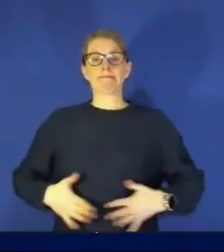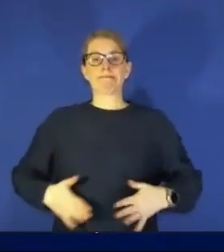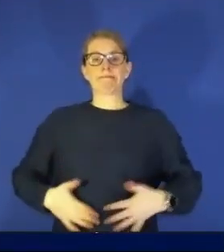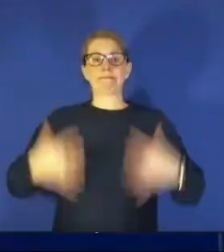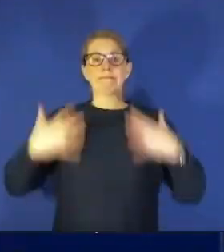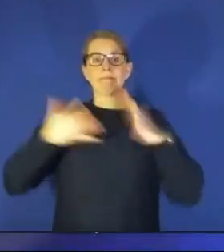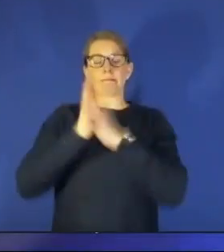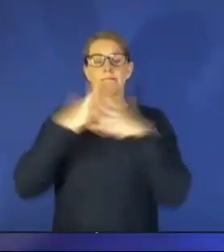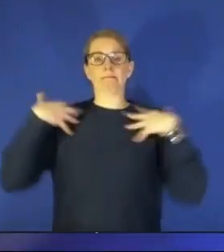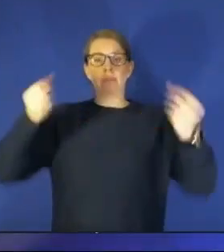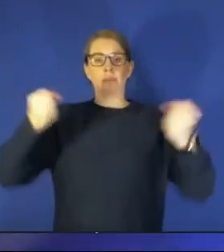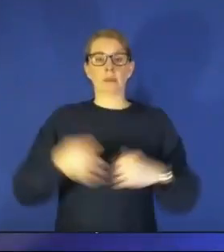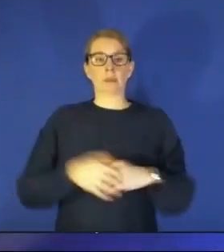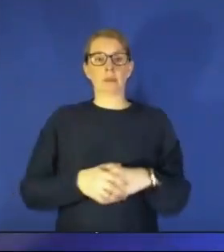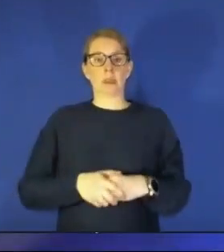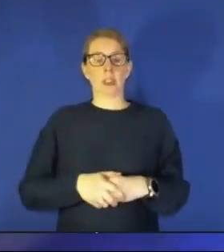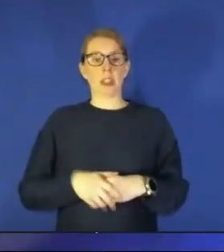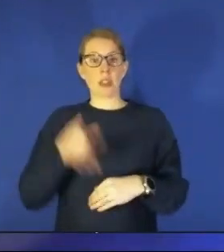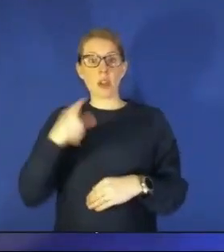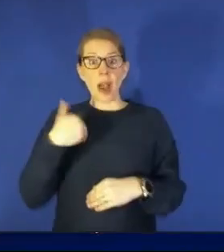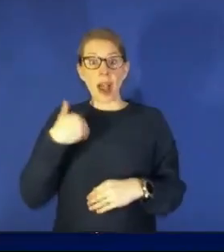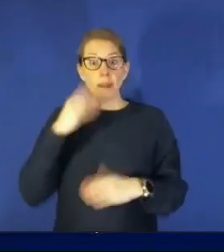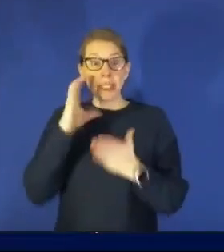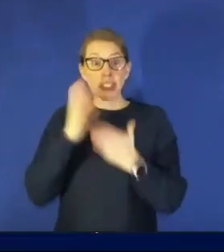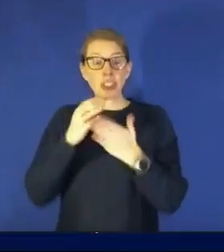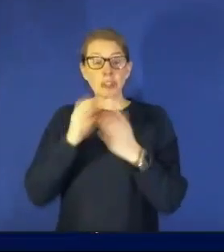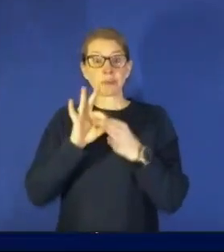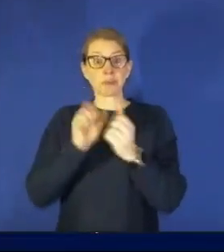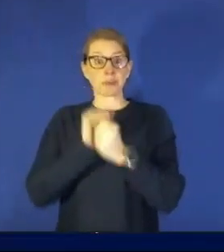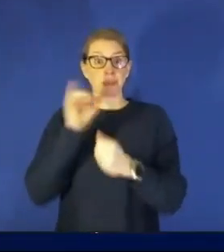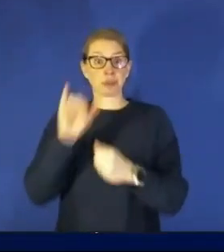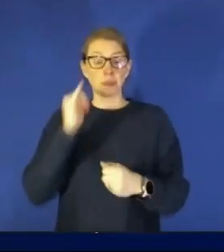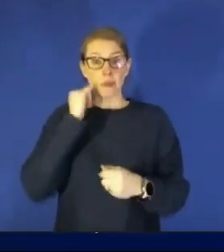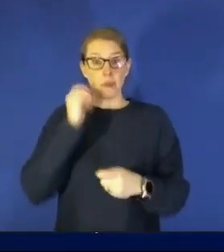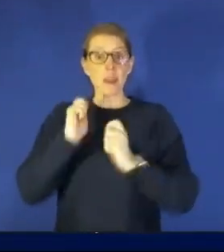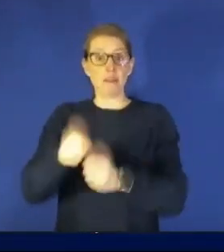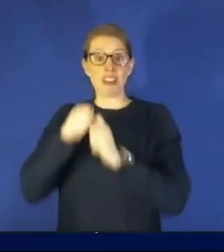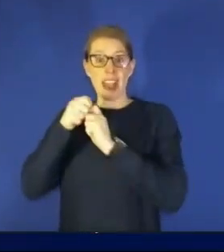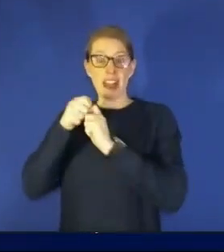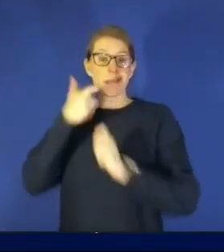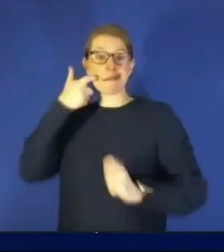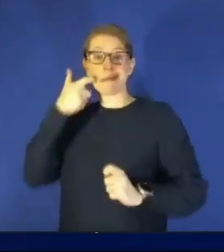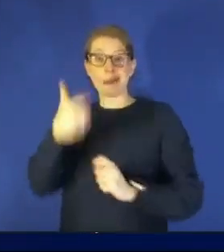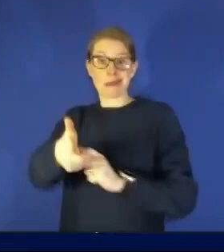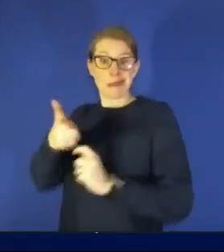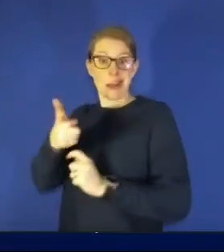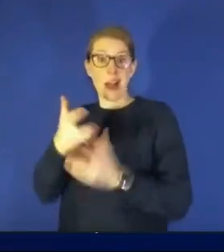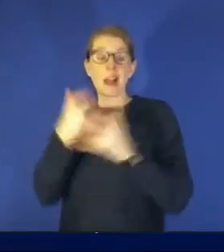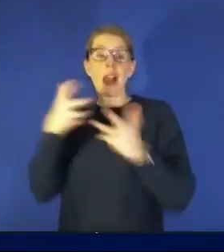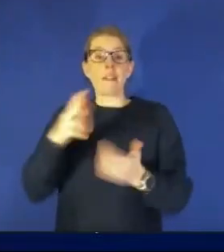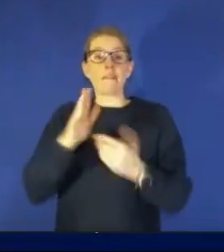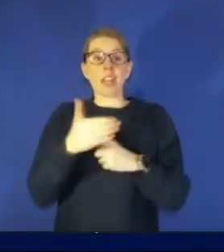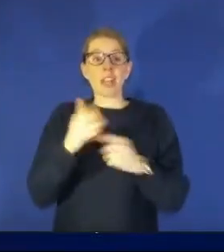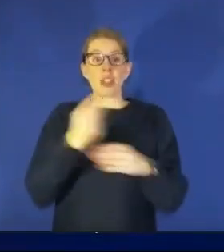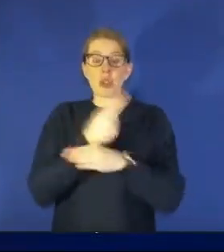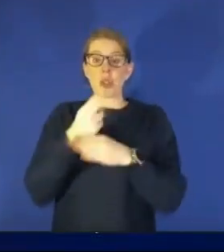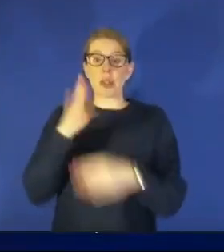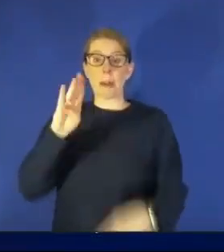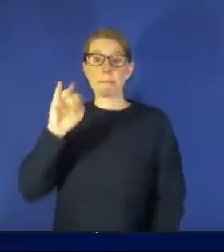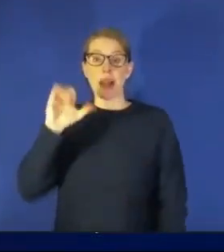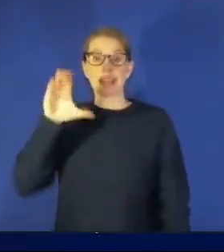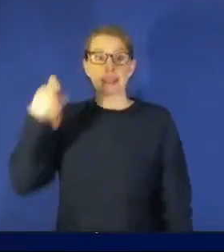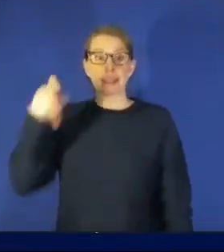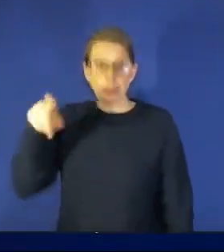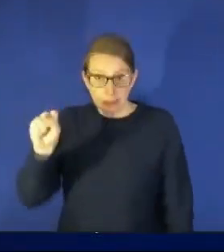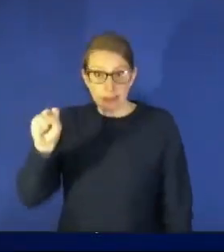guys have his fly fishing photos. If you catch a lot of fish, you're using your biceps. Well, that's what I was going to say. Those looked big. There's the biceps. You